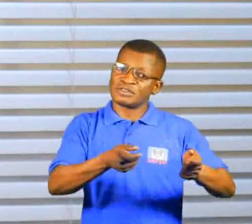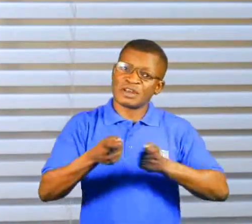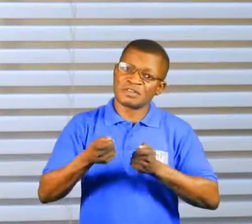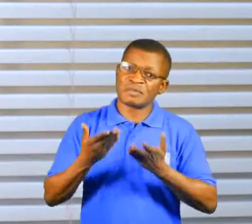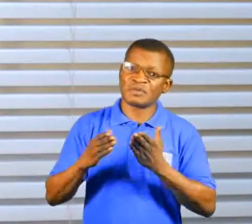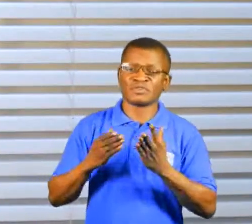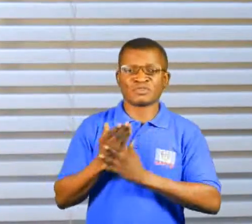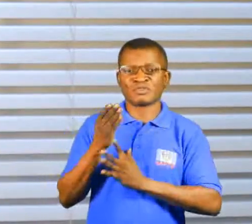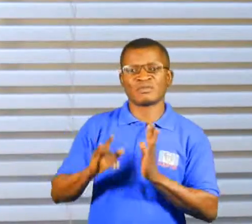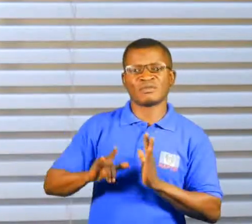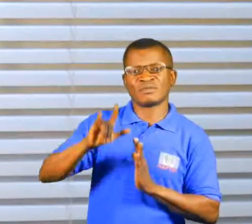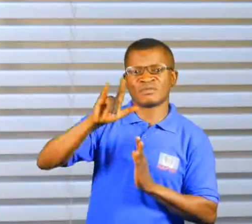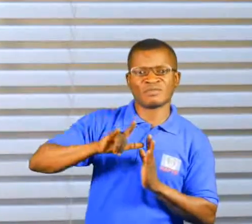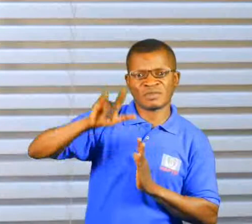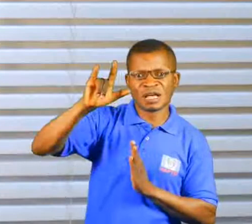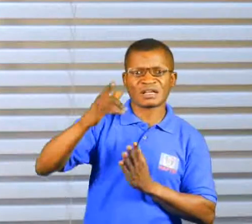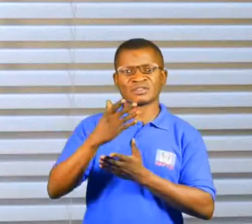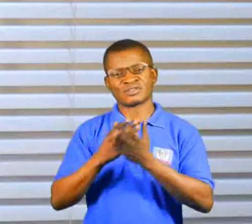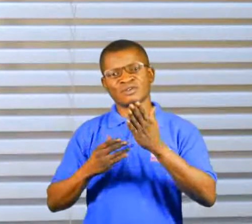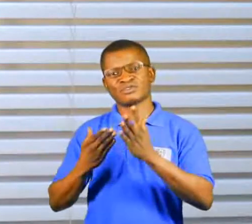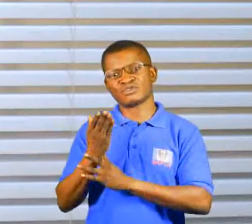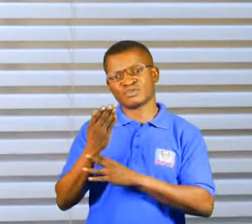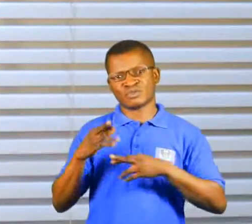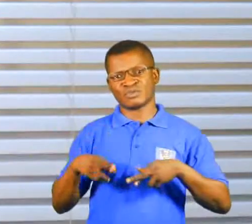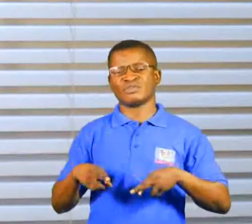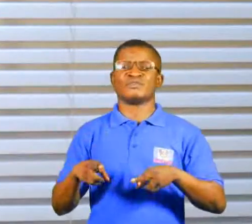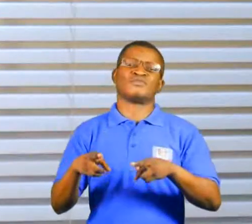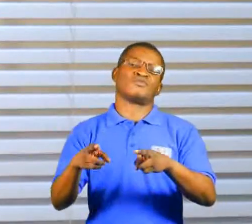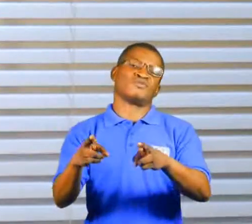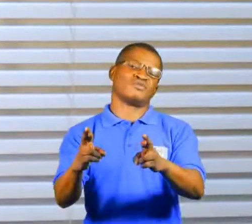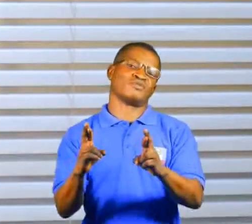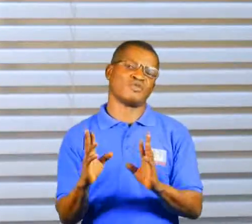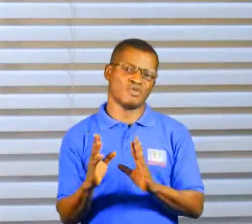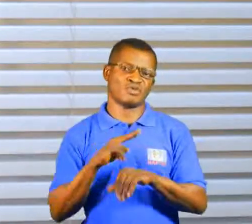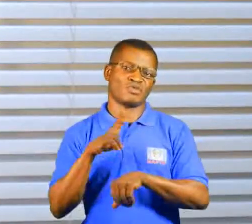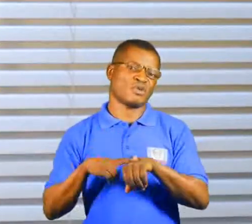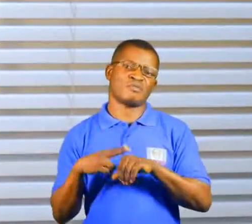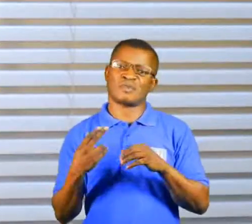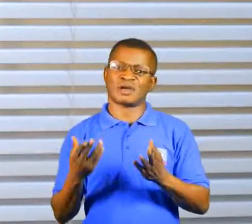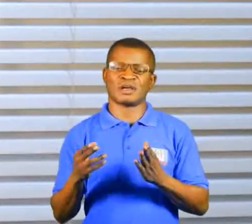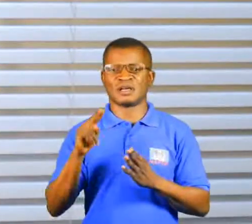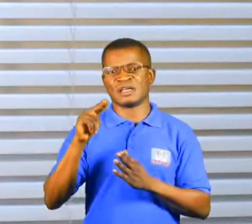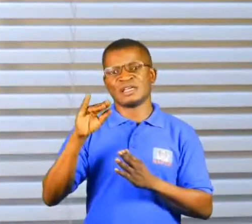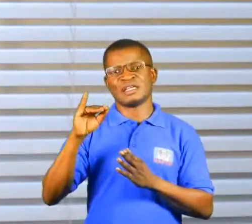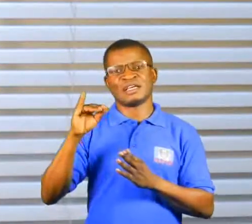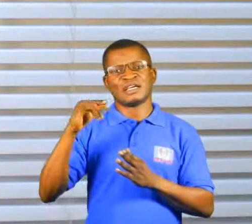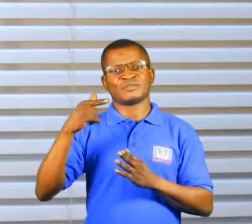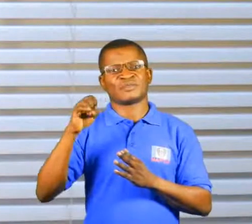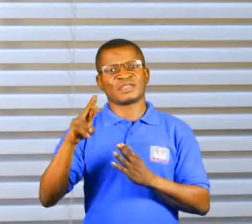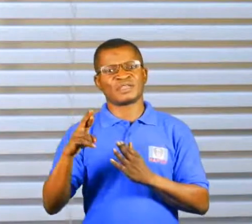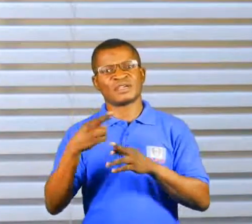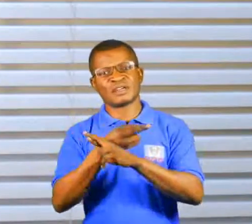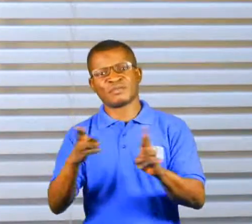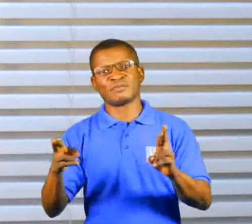are trafficked by air, and in some cases they are trafficked through the normal